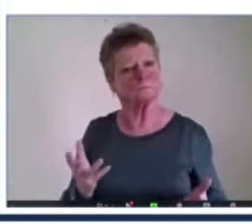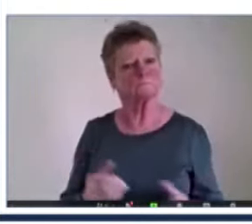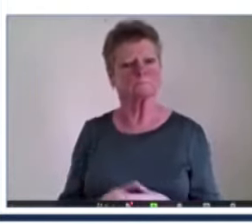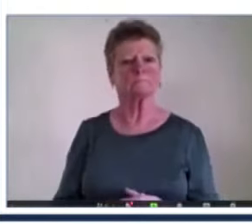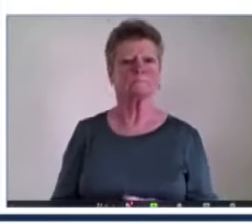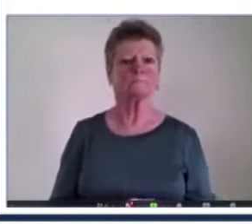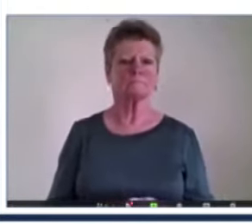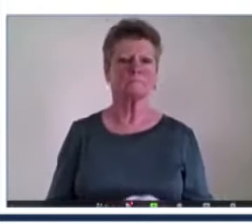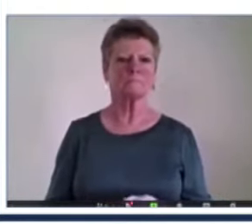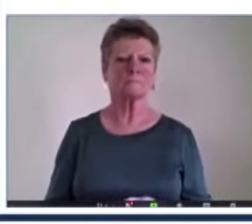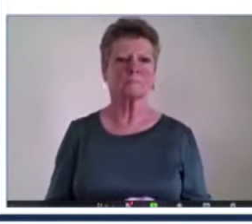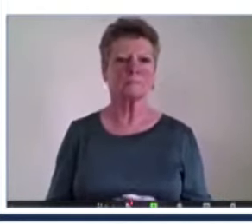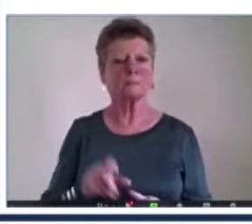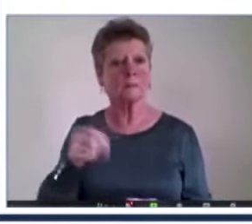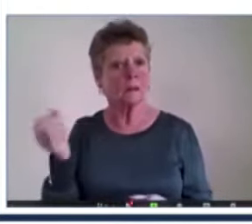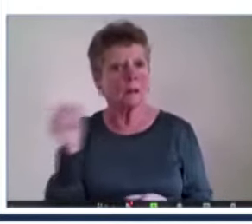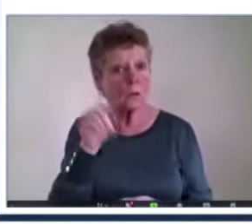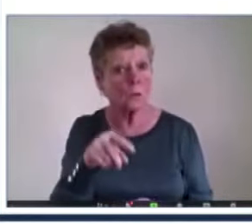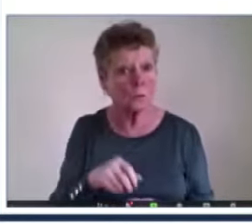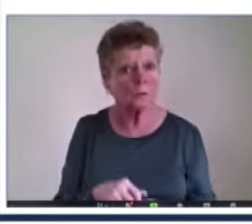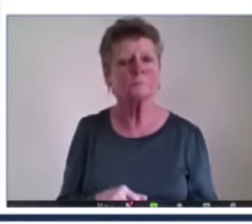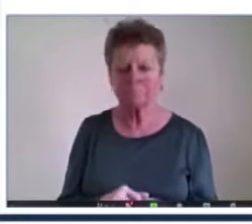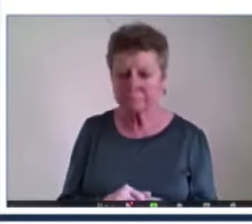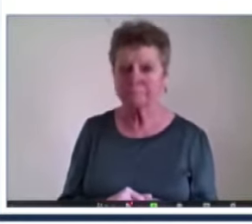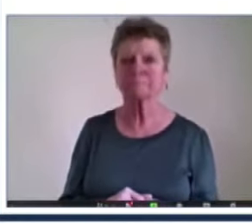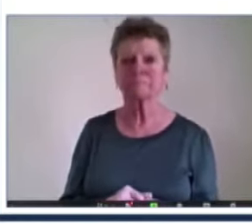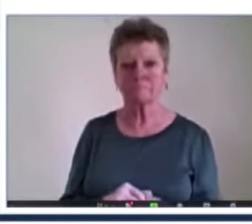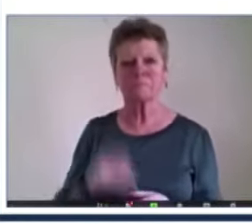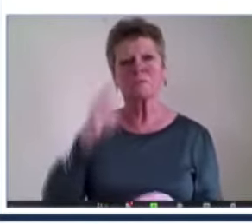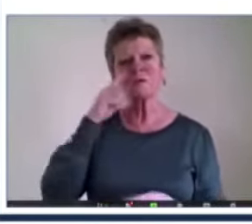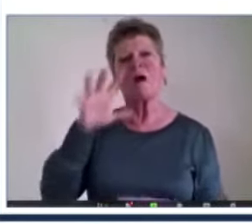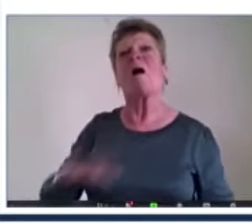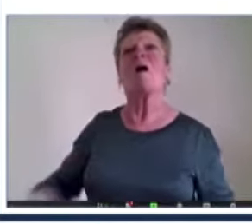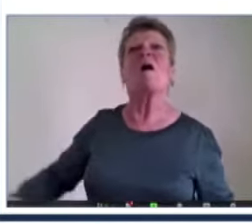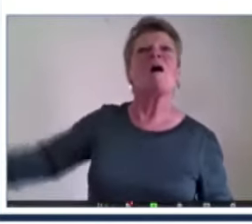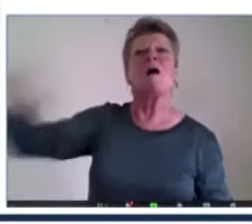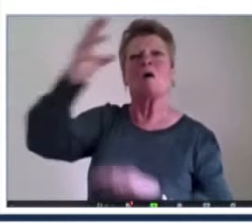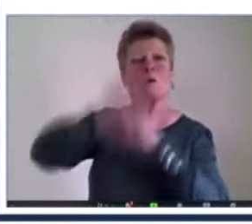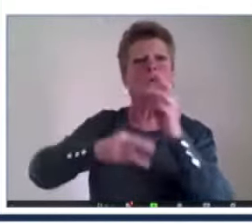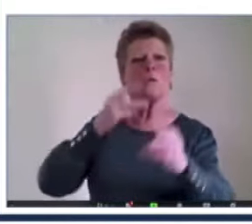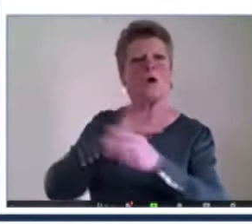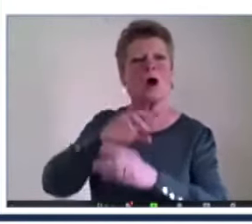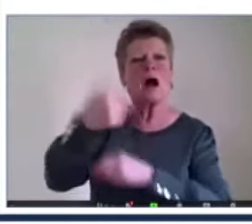question? I do. Just wondering, when we look at other countries around the world who have gotten,